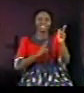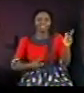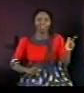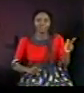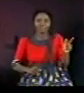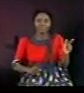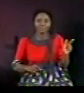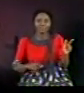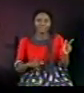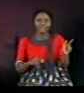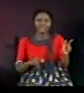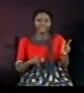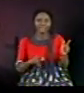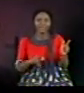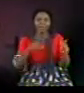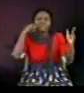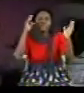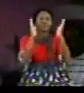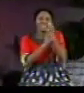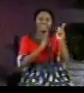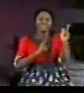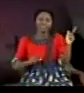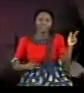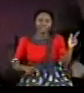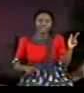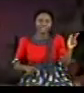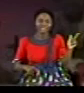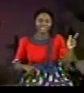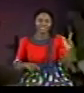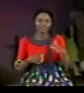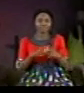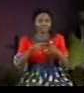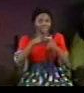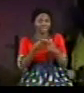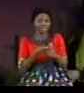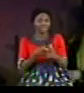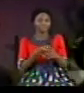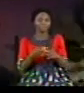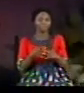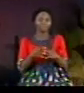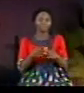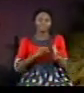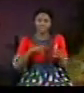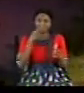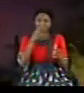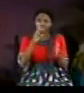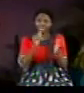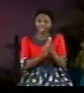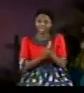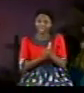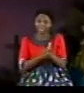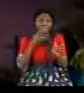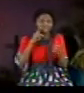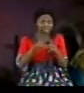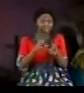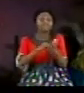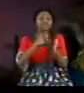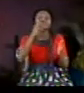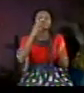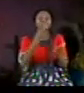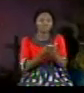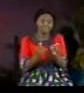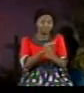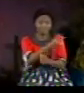of life. Praise the Lord. Then I now told her that, sister, it is well with you. That is how